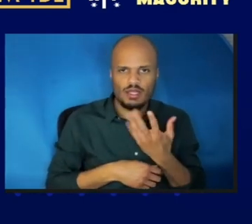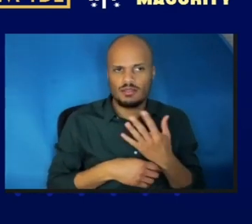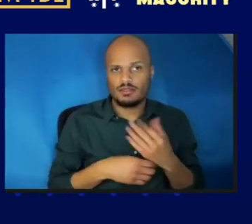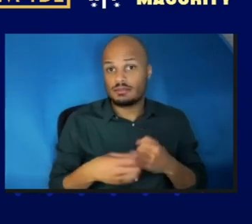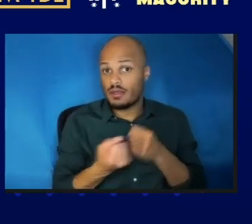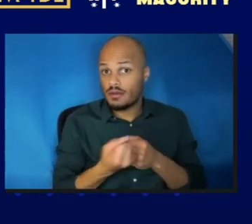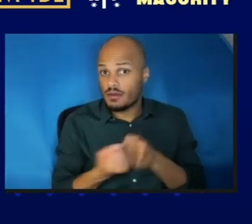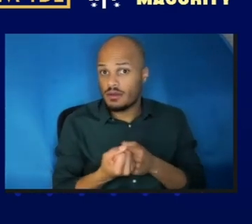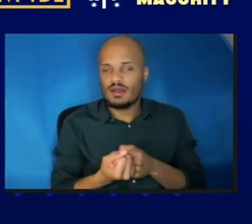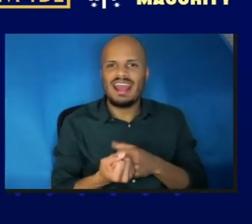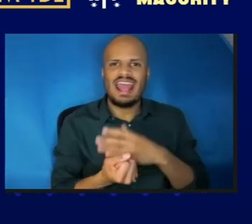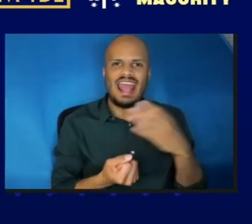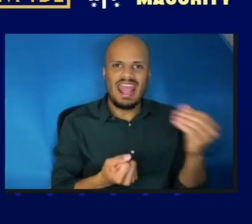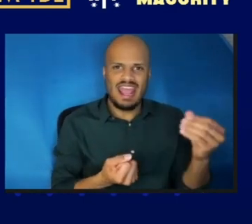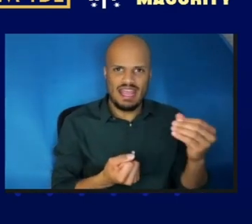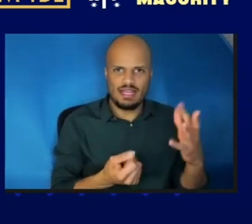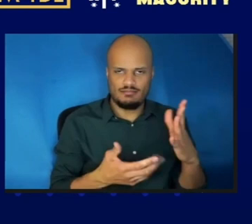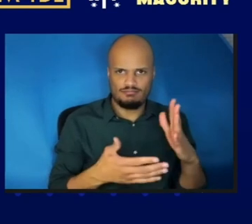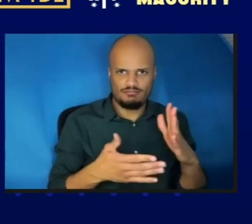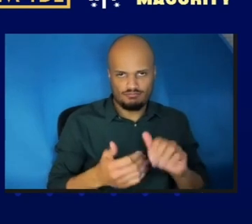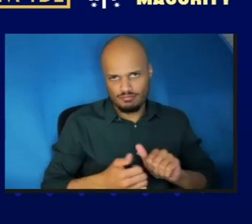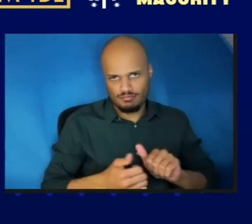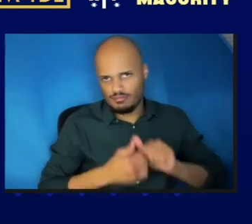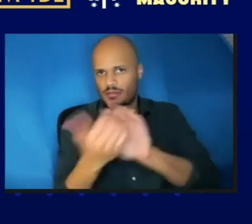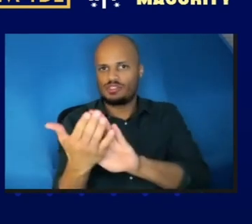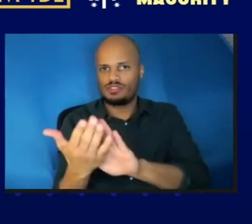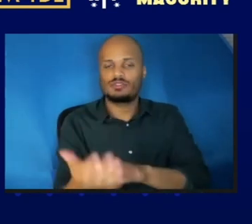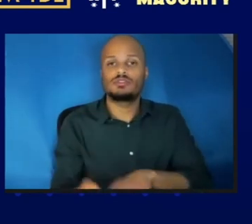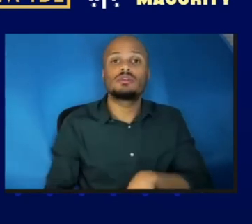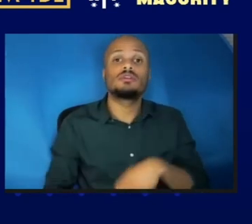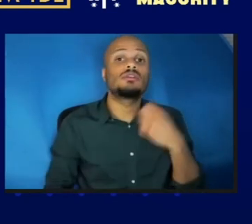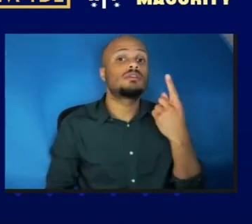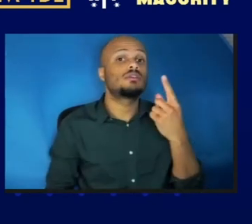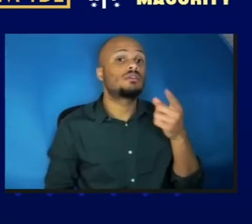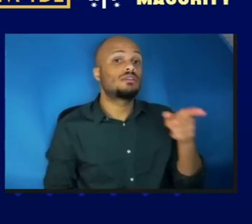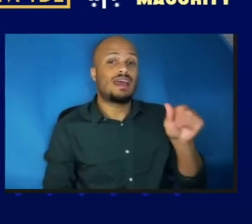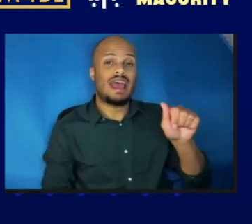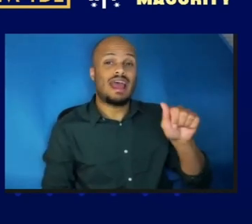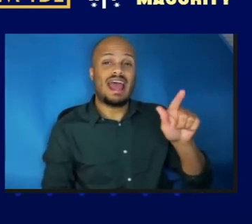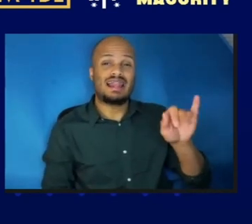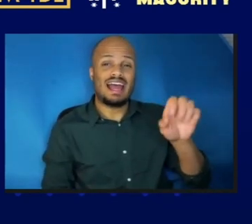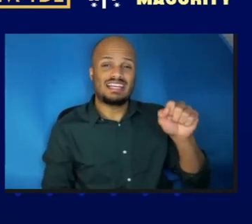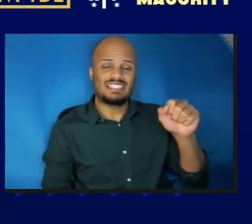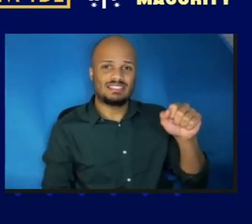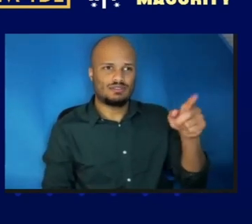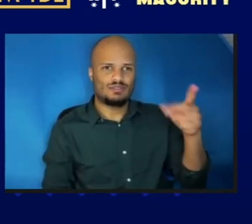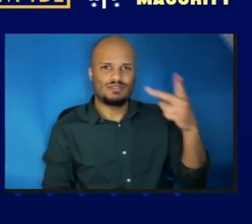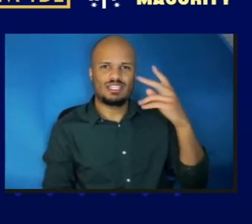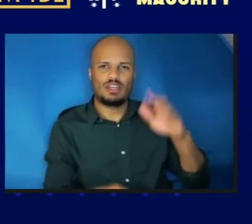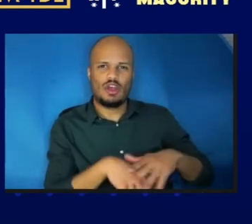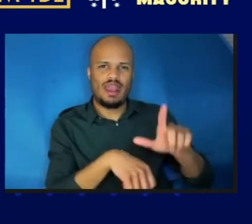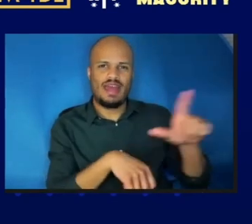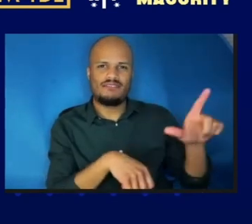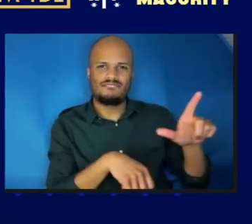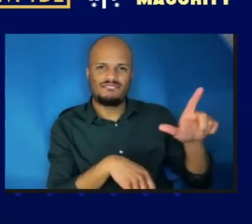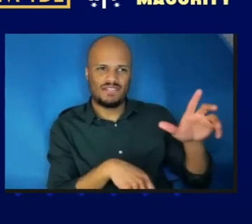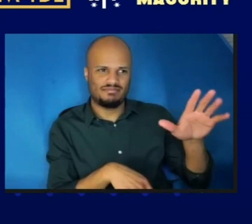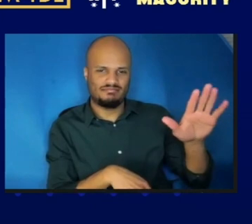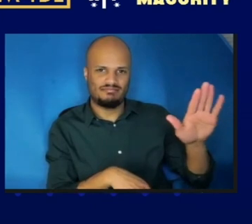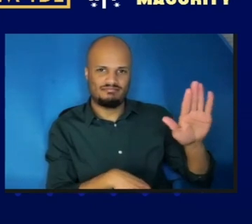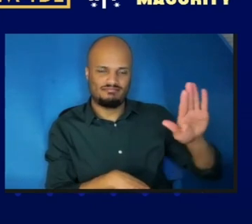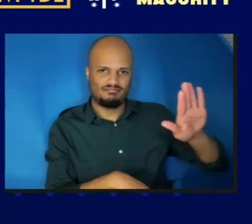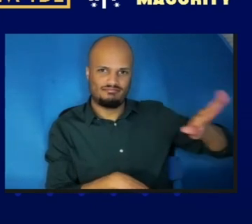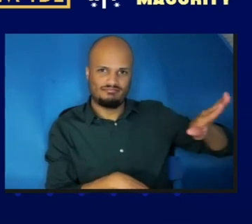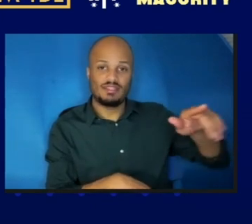support and opposition. So active allies, you see them all the way on the left side.